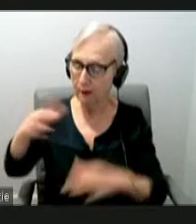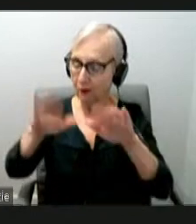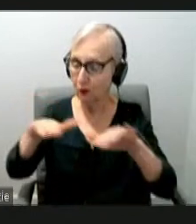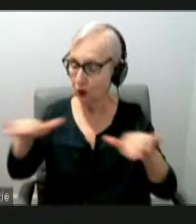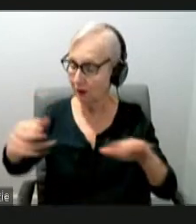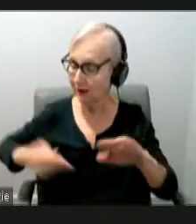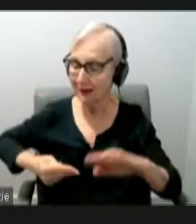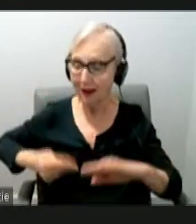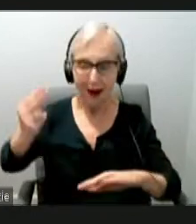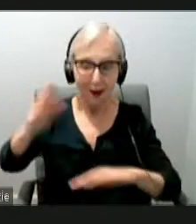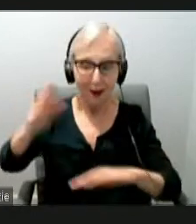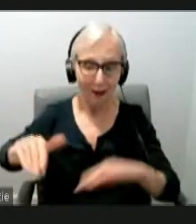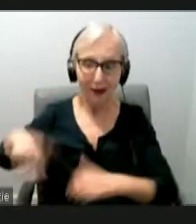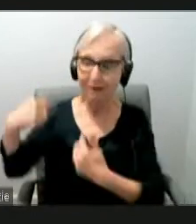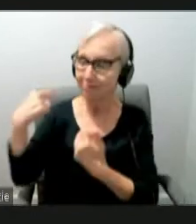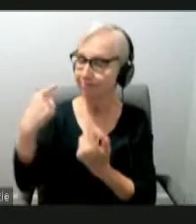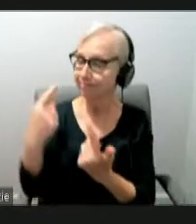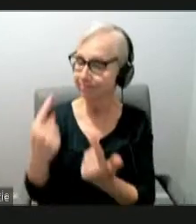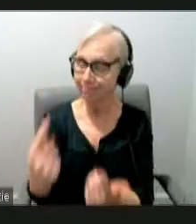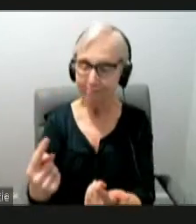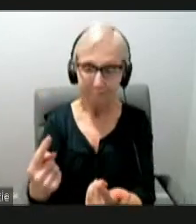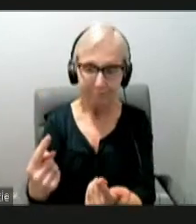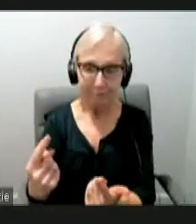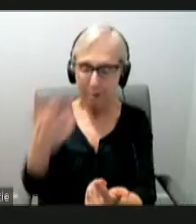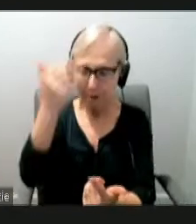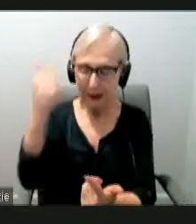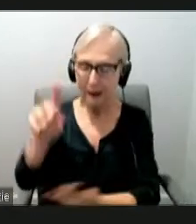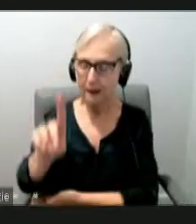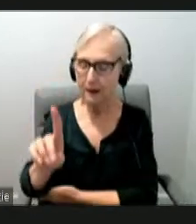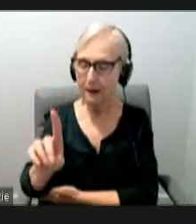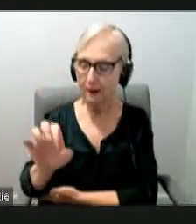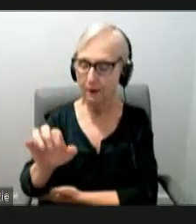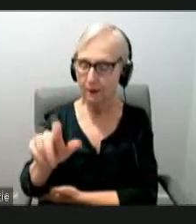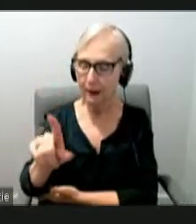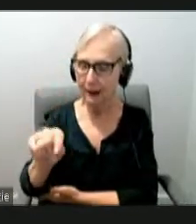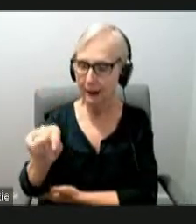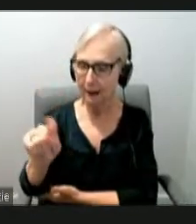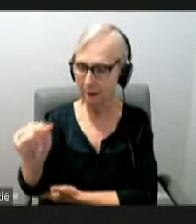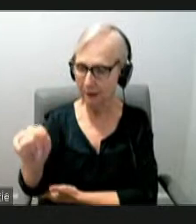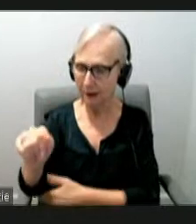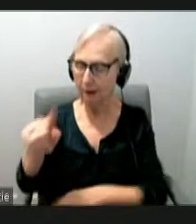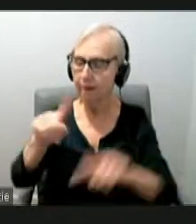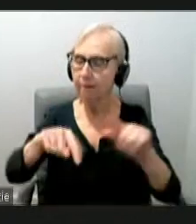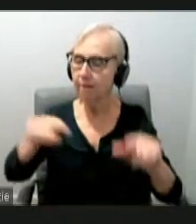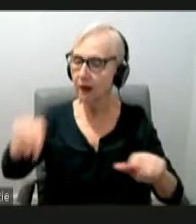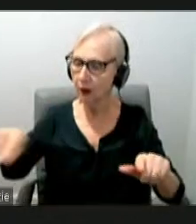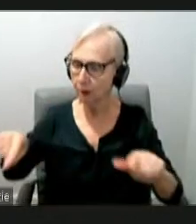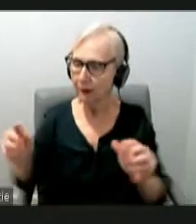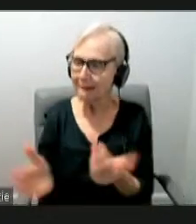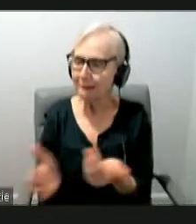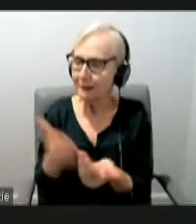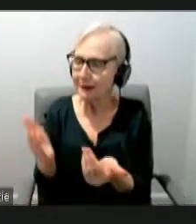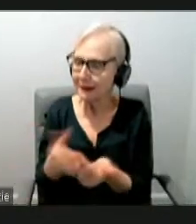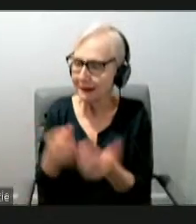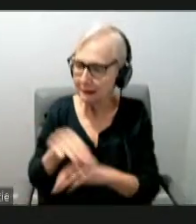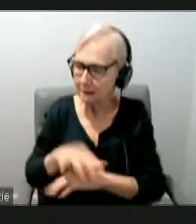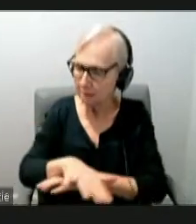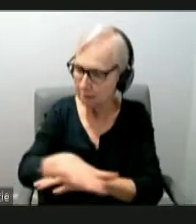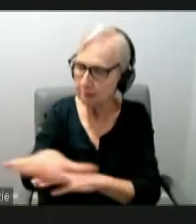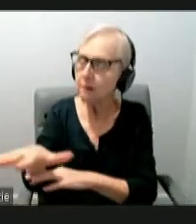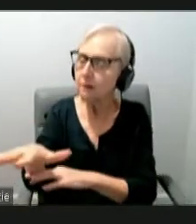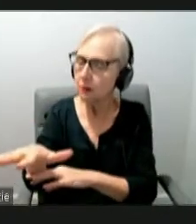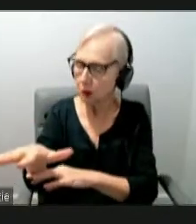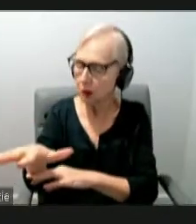been during the pandemic because of the Delta variant being more transmissible. And so I think it's important for parents to have